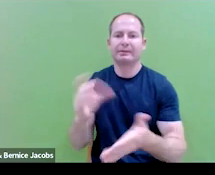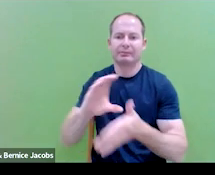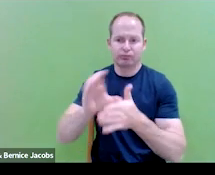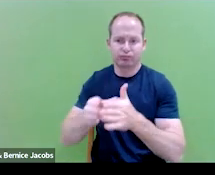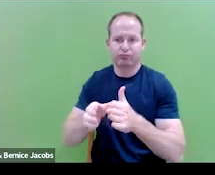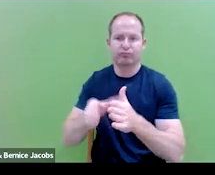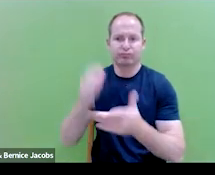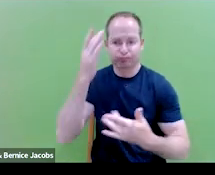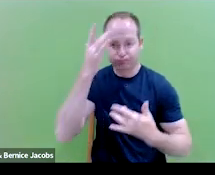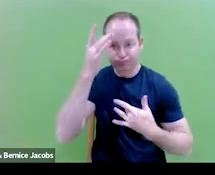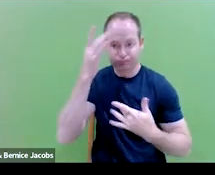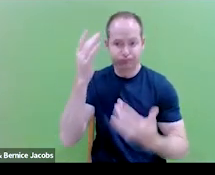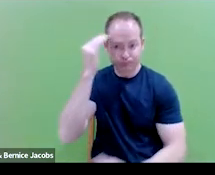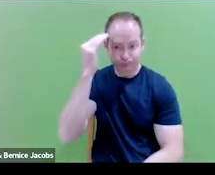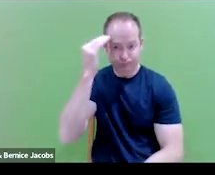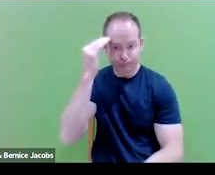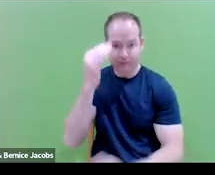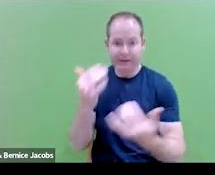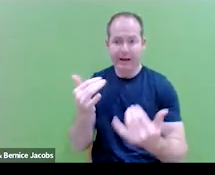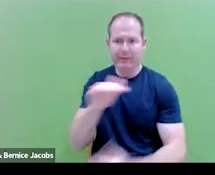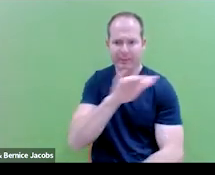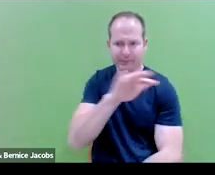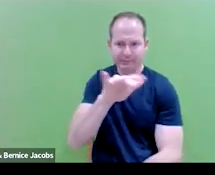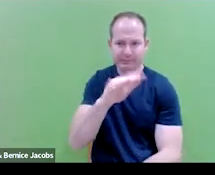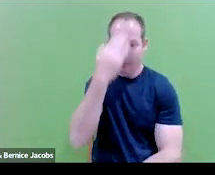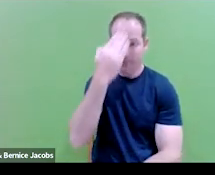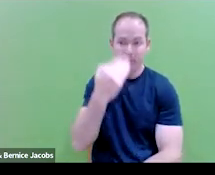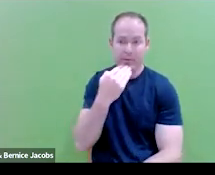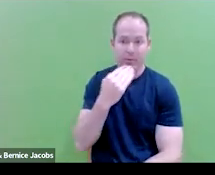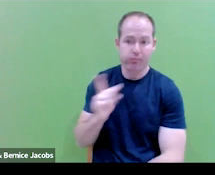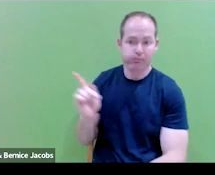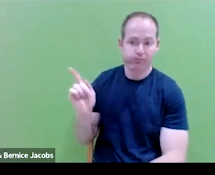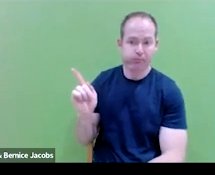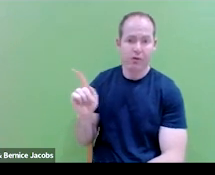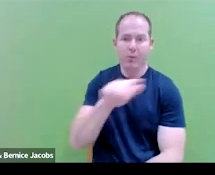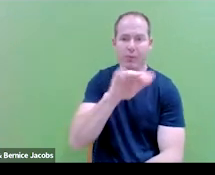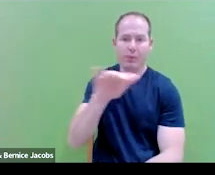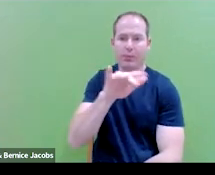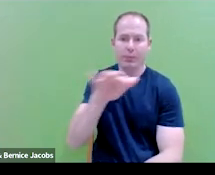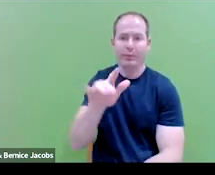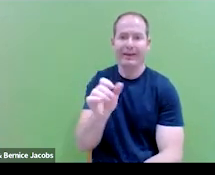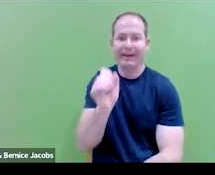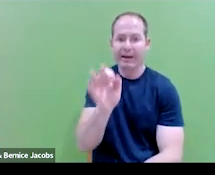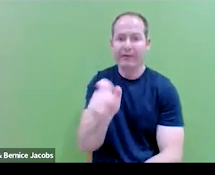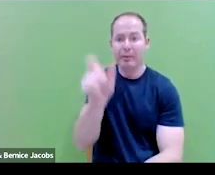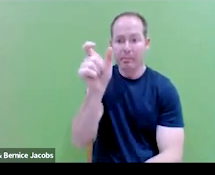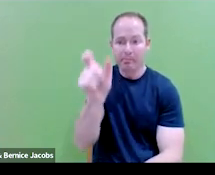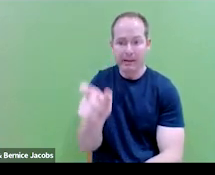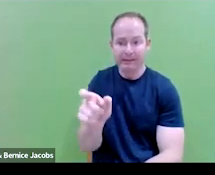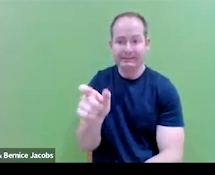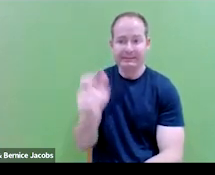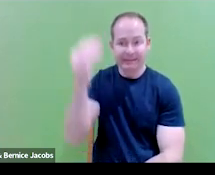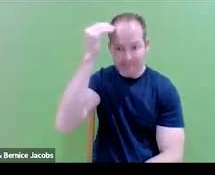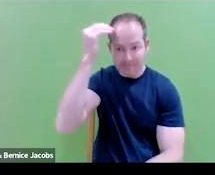the screen is an example of font that simulates what it would feel like to be a person who has